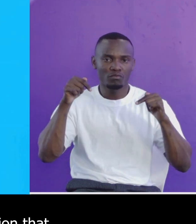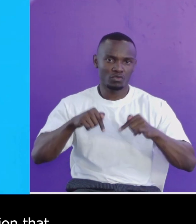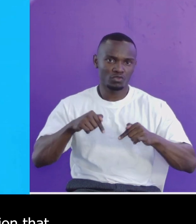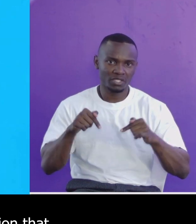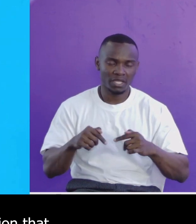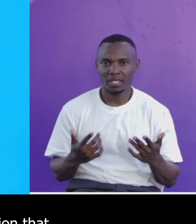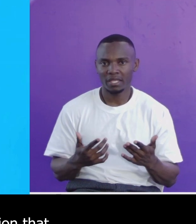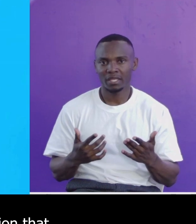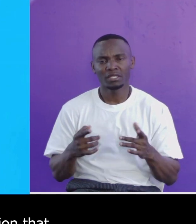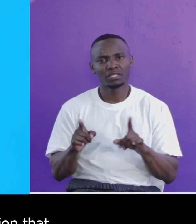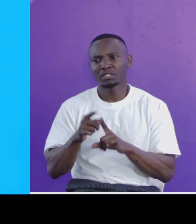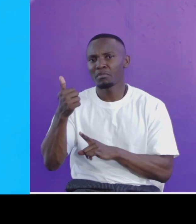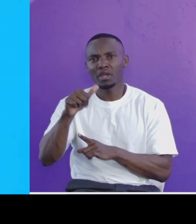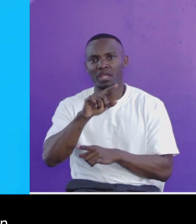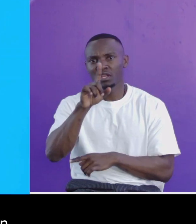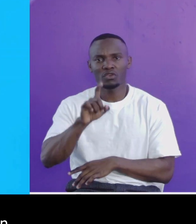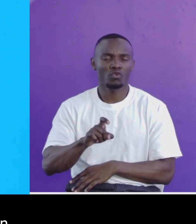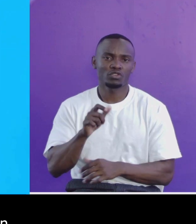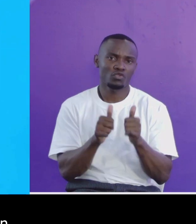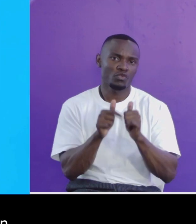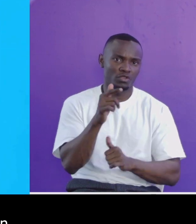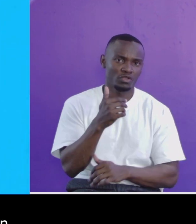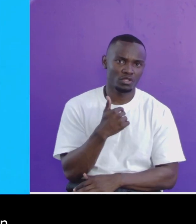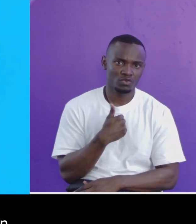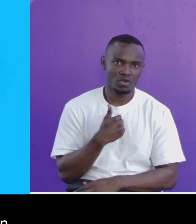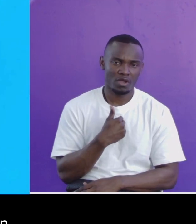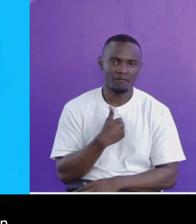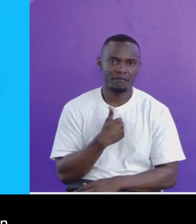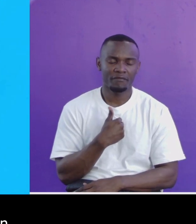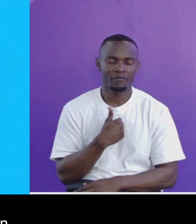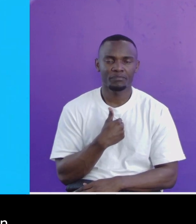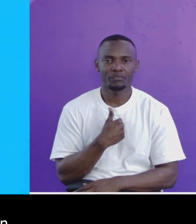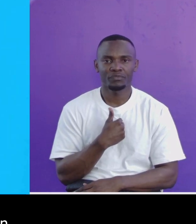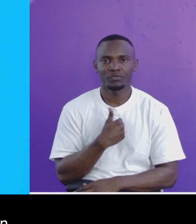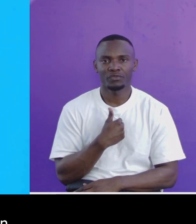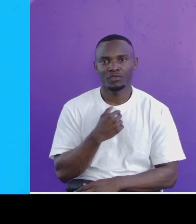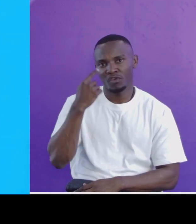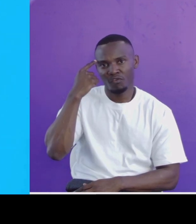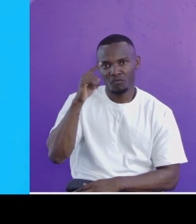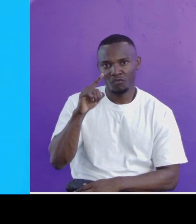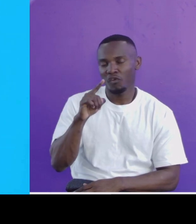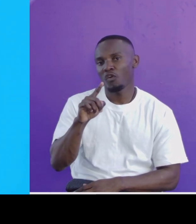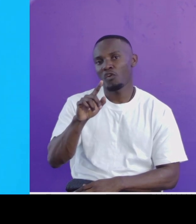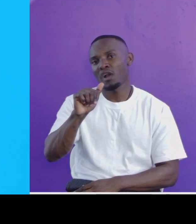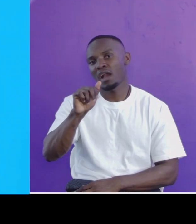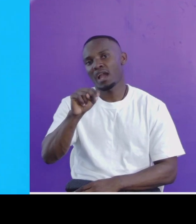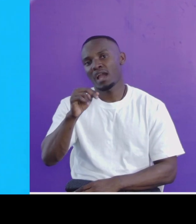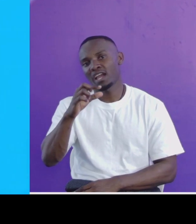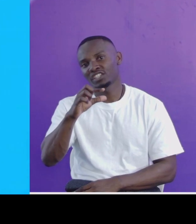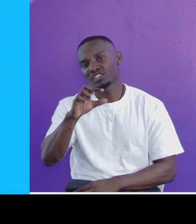and any question that you have for Miss Angela Lynn. Of course,